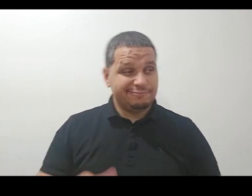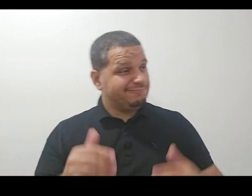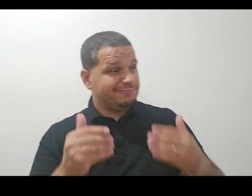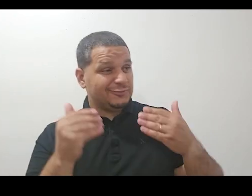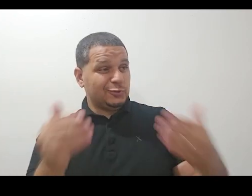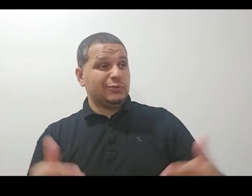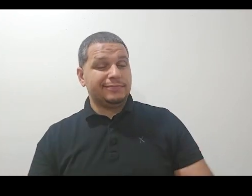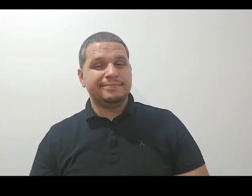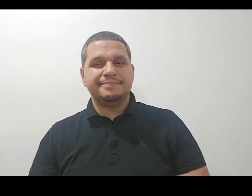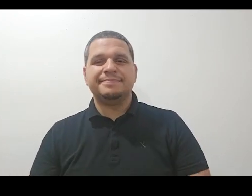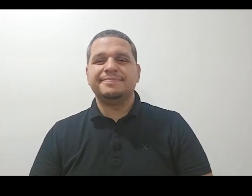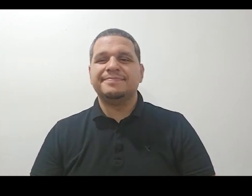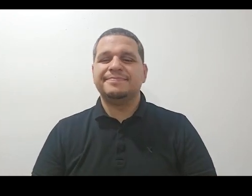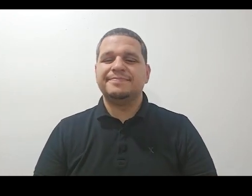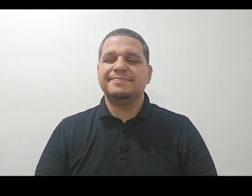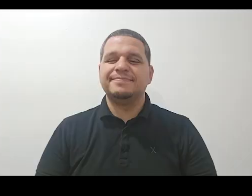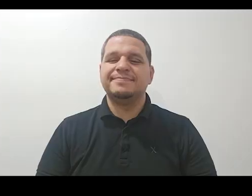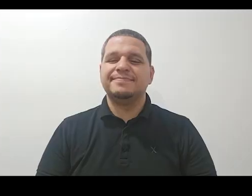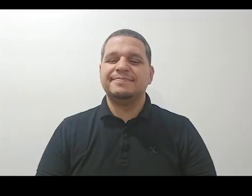Ready? Let's do this.